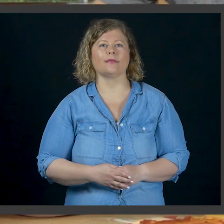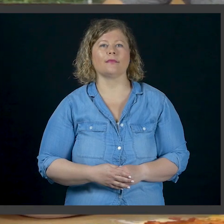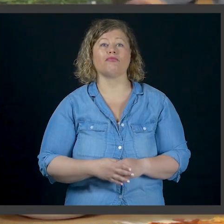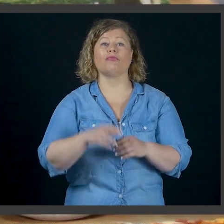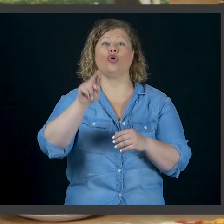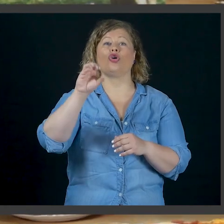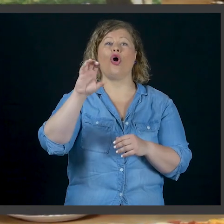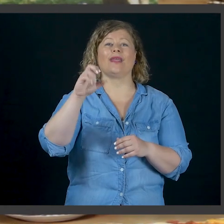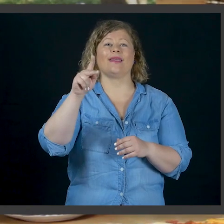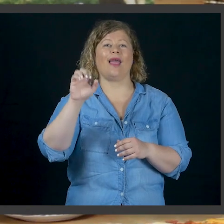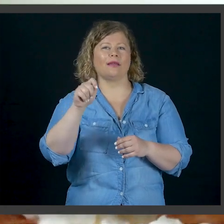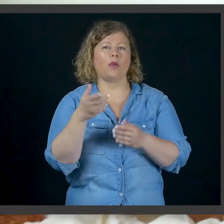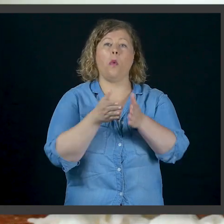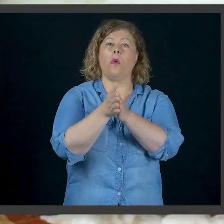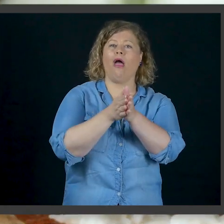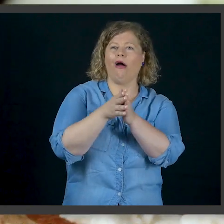Some rocket.